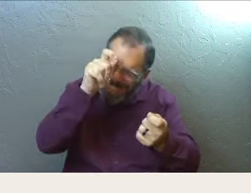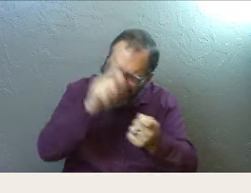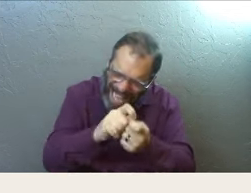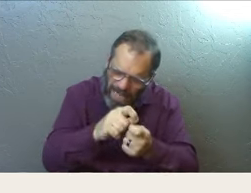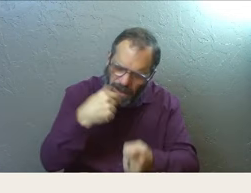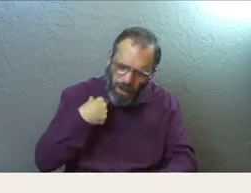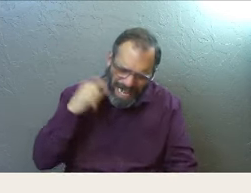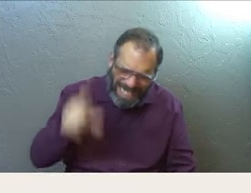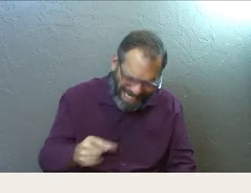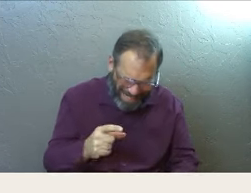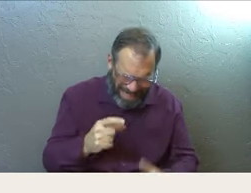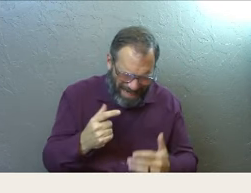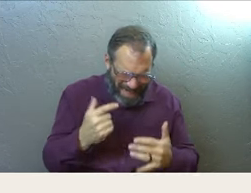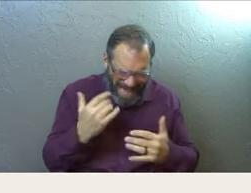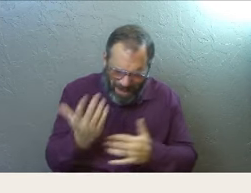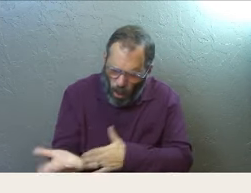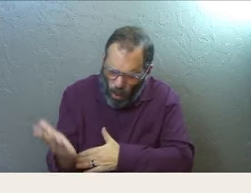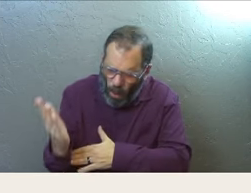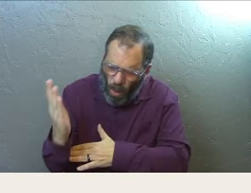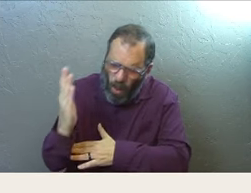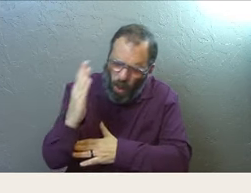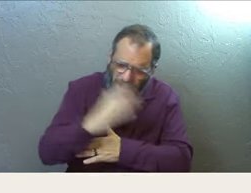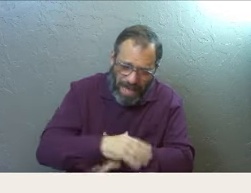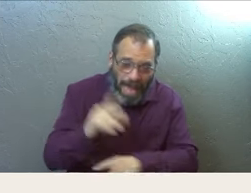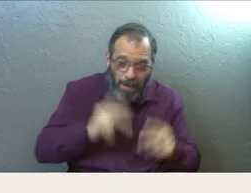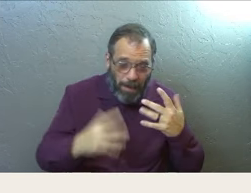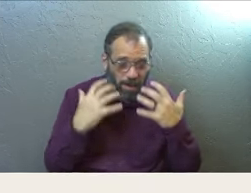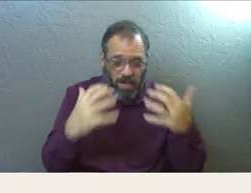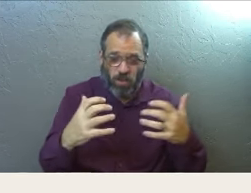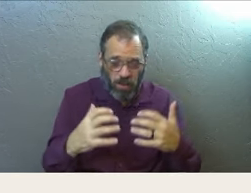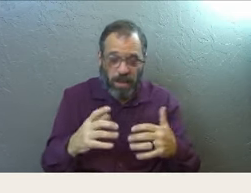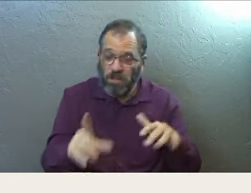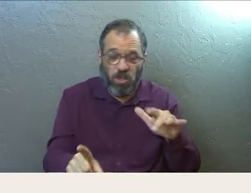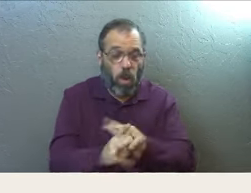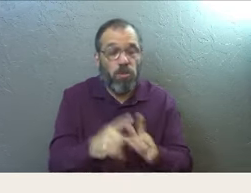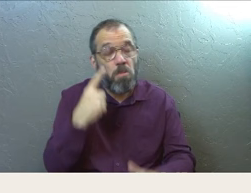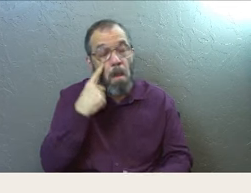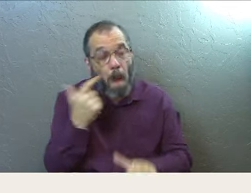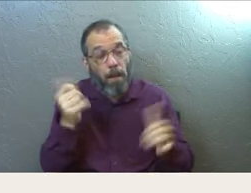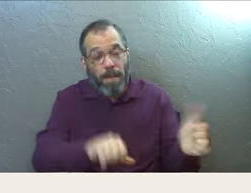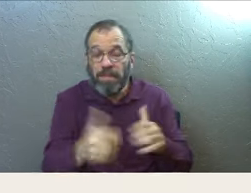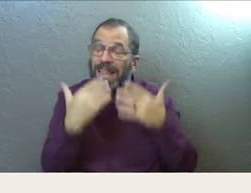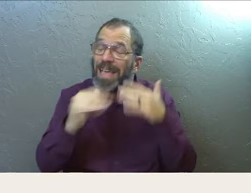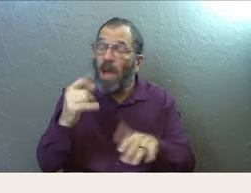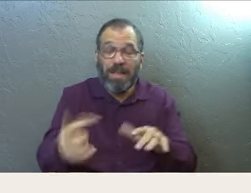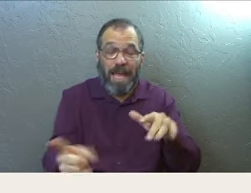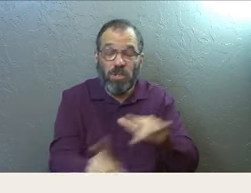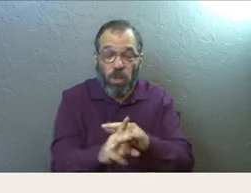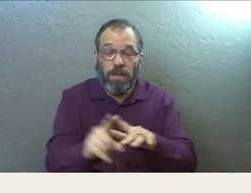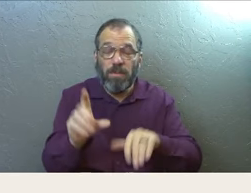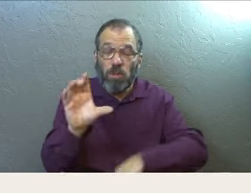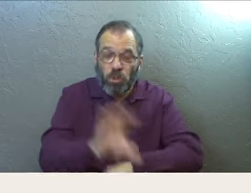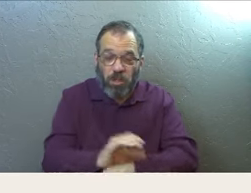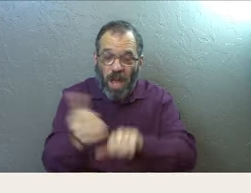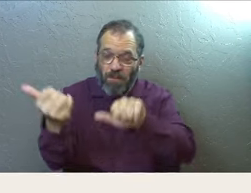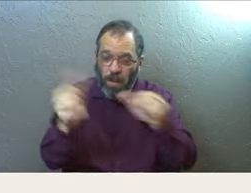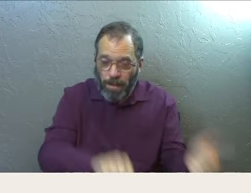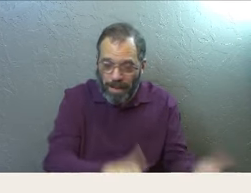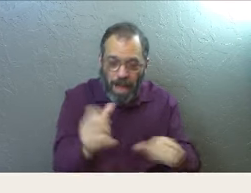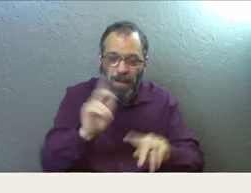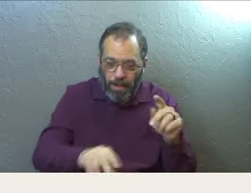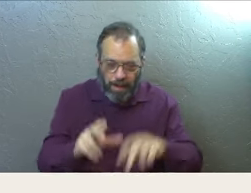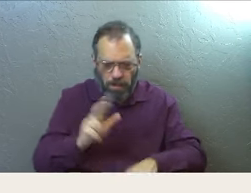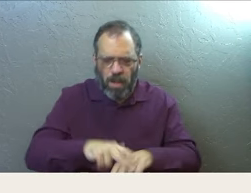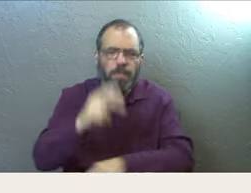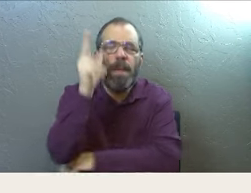moment to moment. And God, there's people in this room, and some of them just came to see a baptism, and thank God for that. But God, there's some